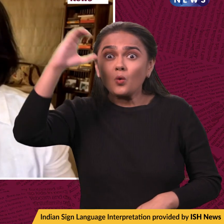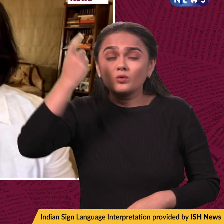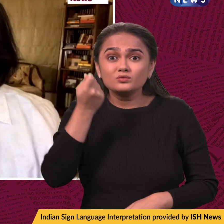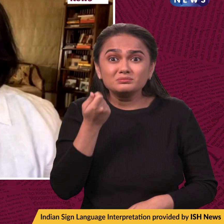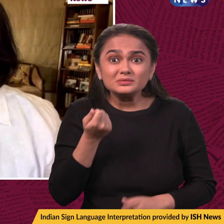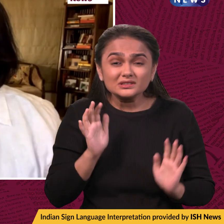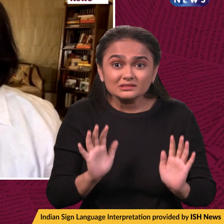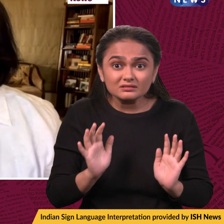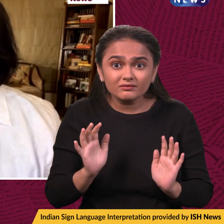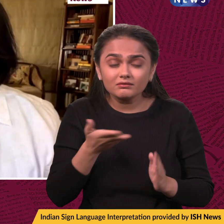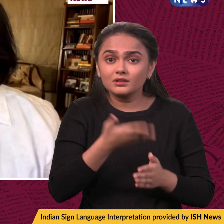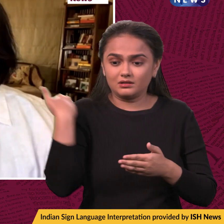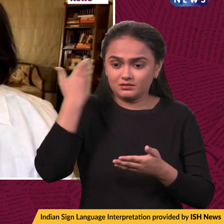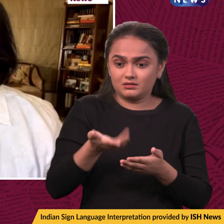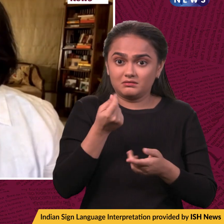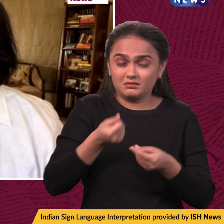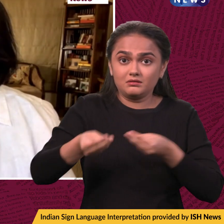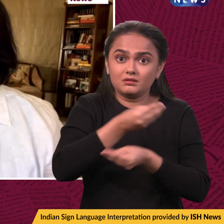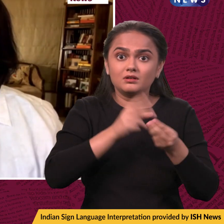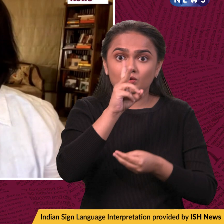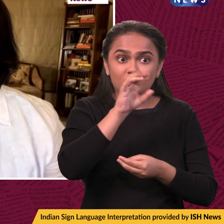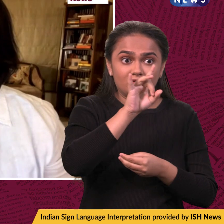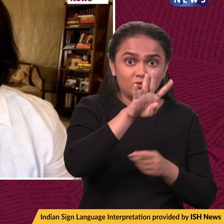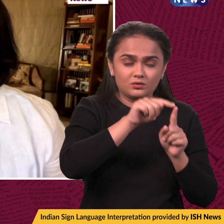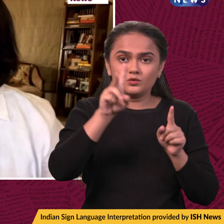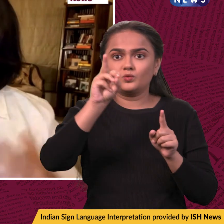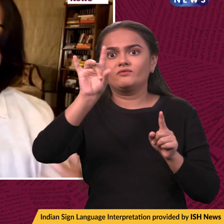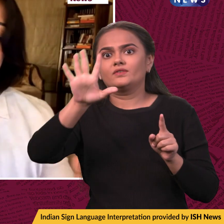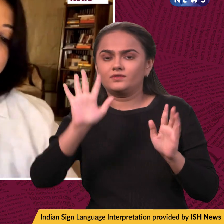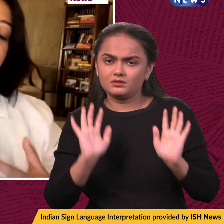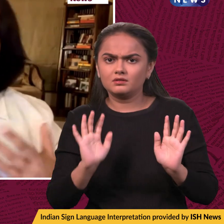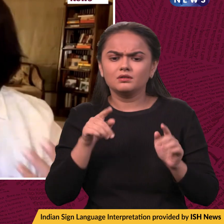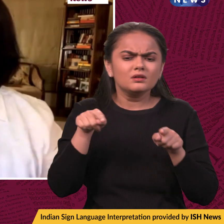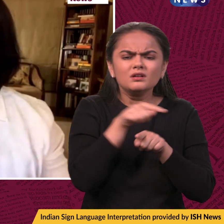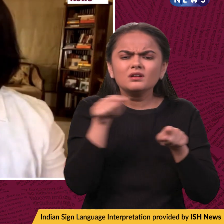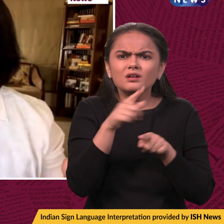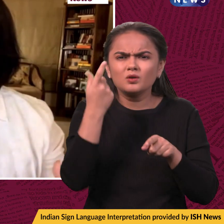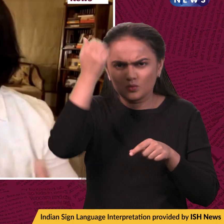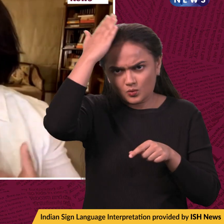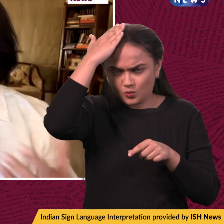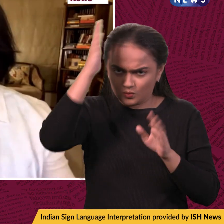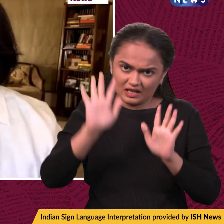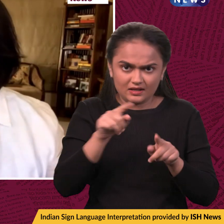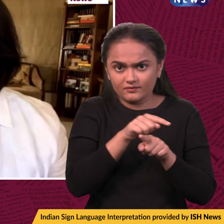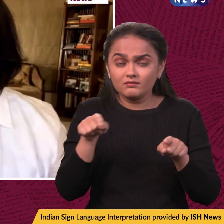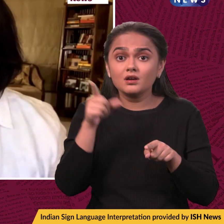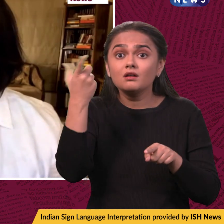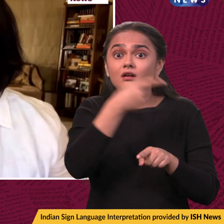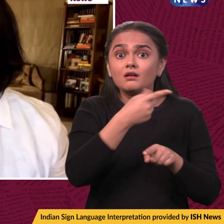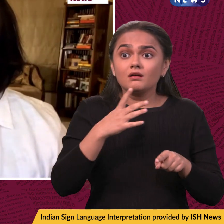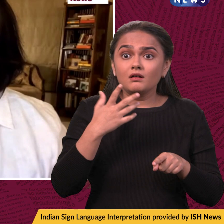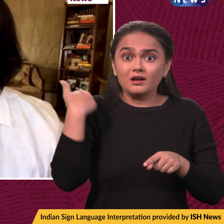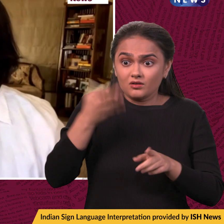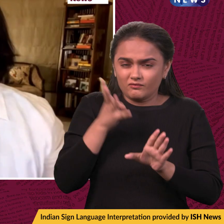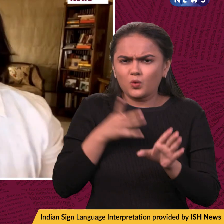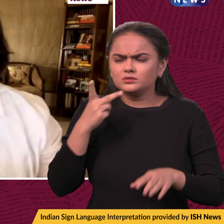happened since the financial year 2014-2015. Basically, these are loans that have not been paid for more than